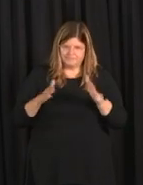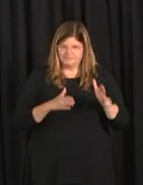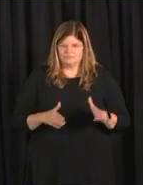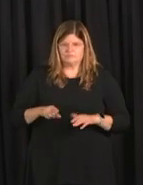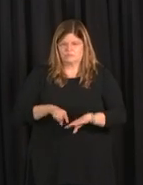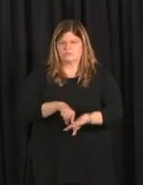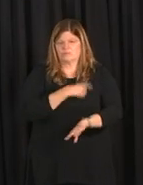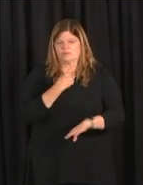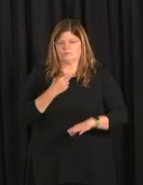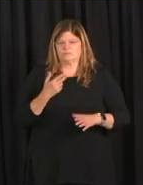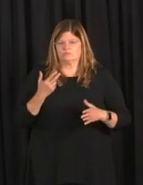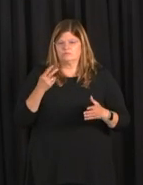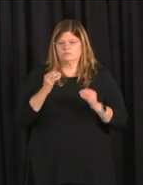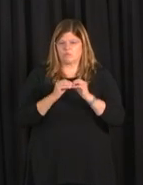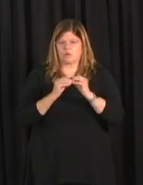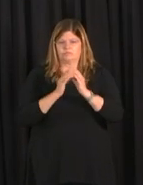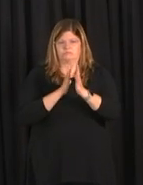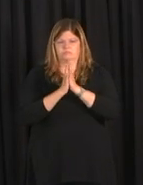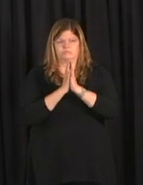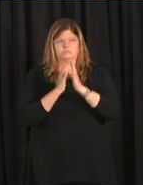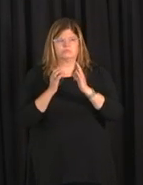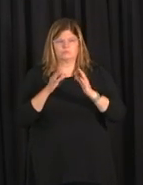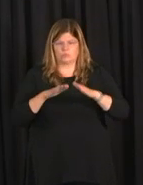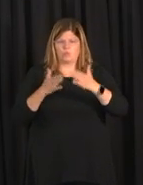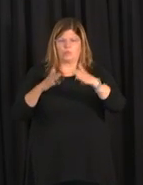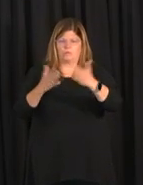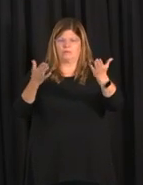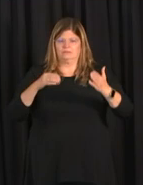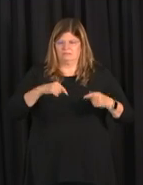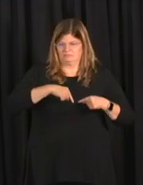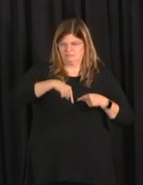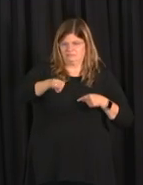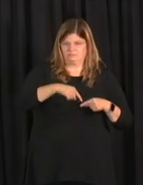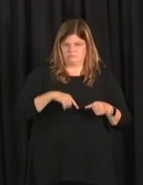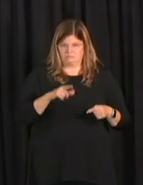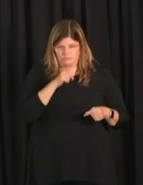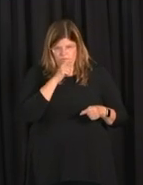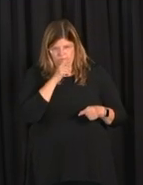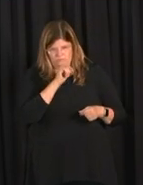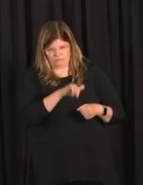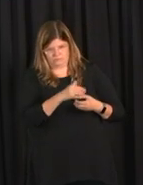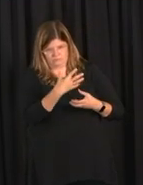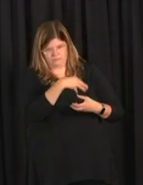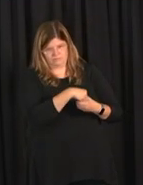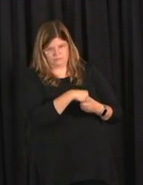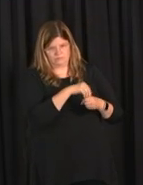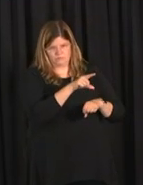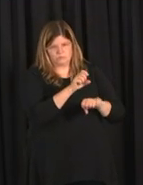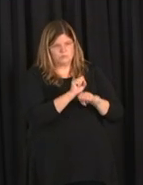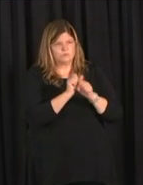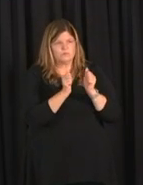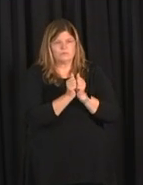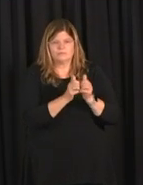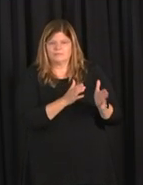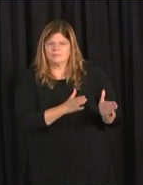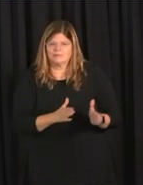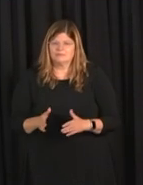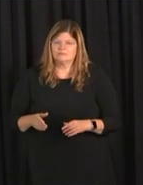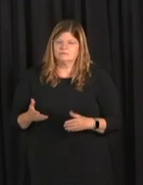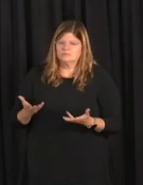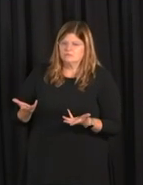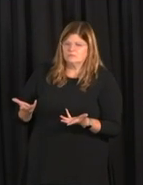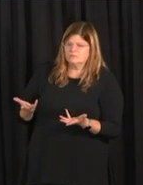is long-term for more traffic to be open on the street with the mural. And who does that involve when you say working with the plan? I'm sorry?